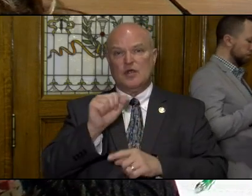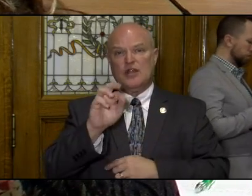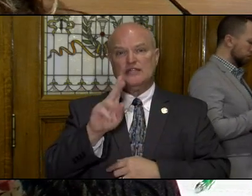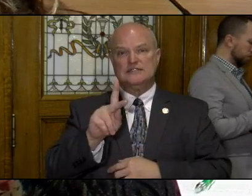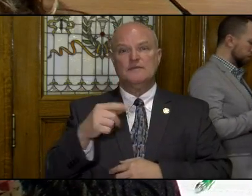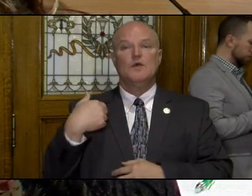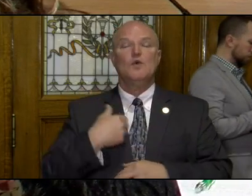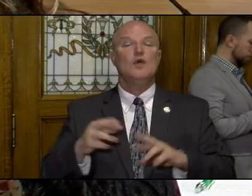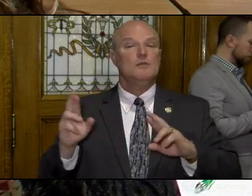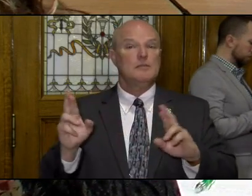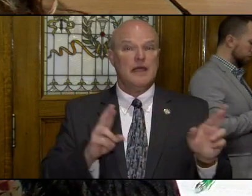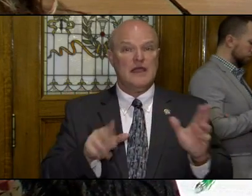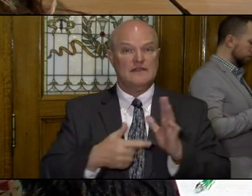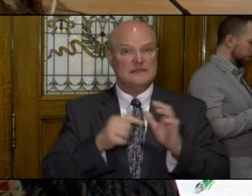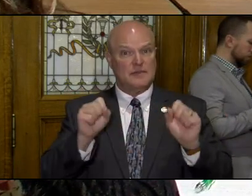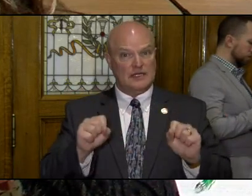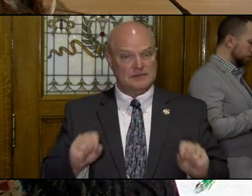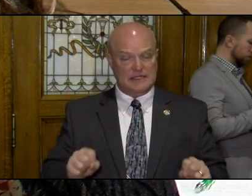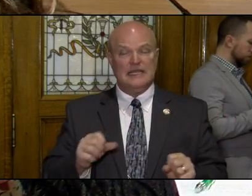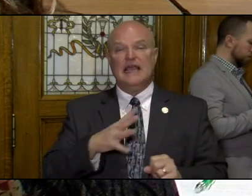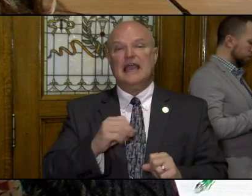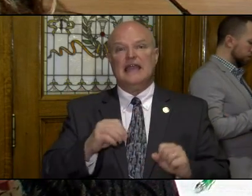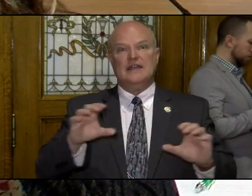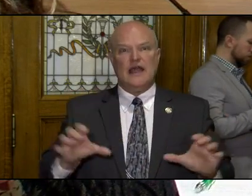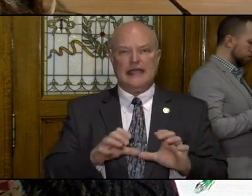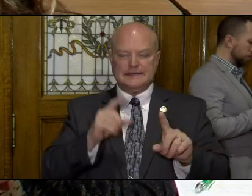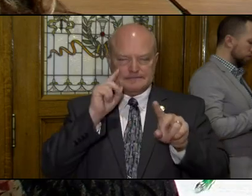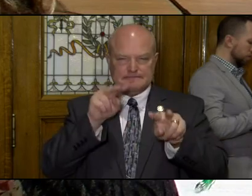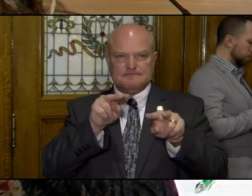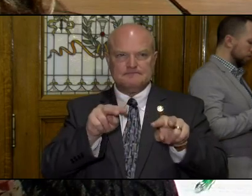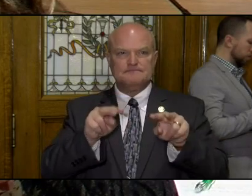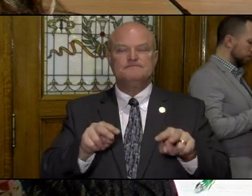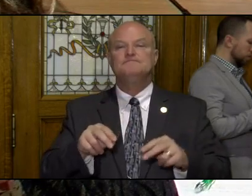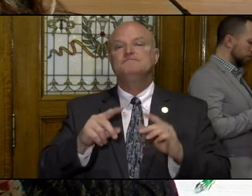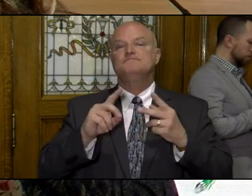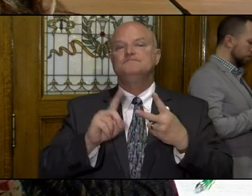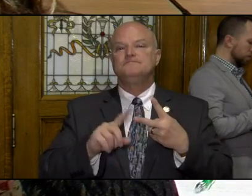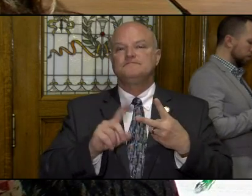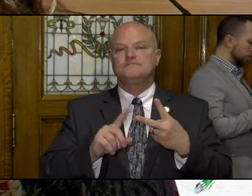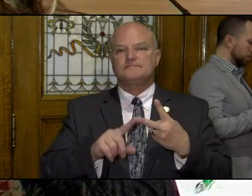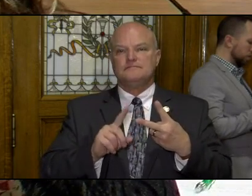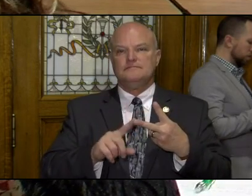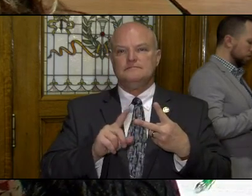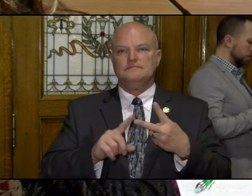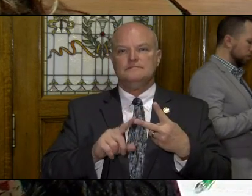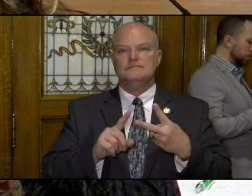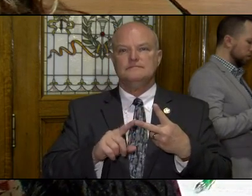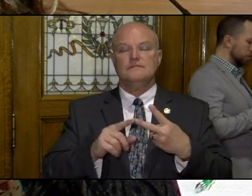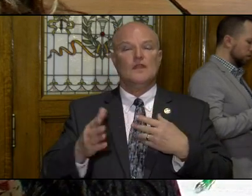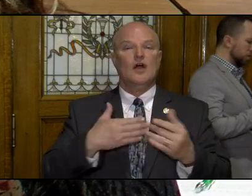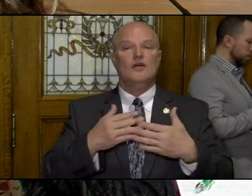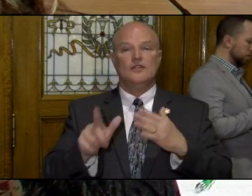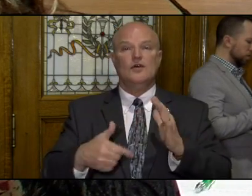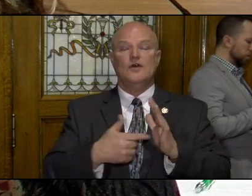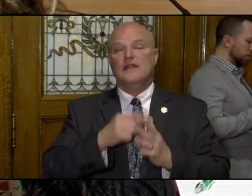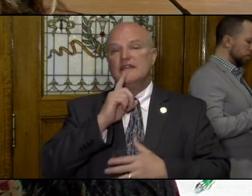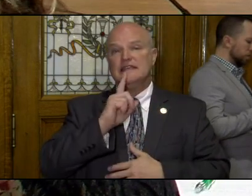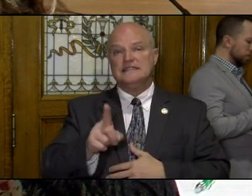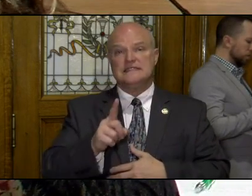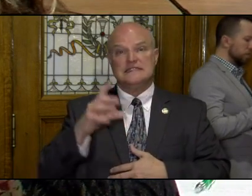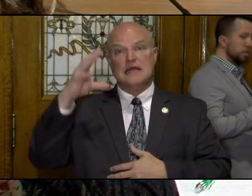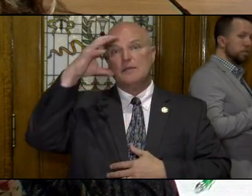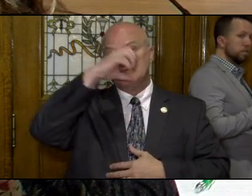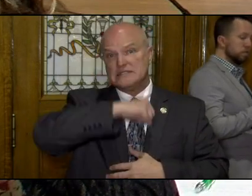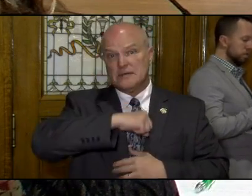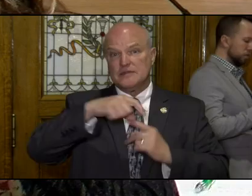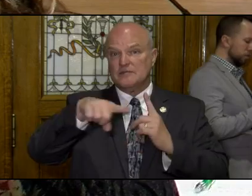we were prepared for this possibility and are acting on it. Second, although this is a